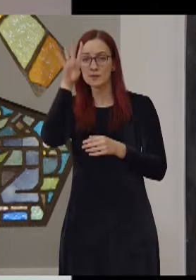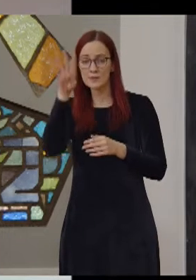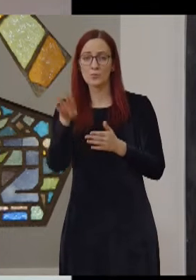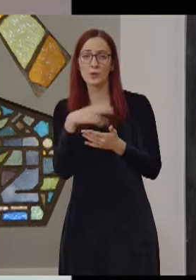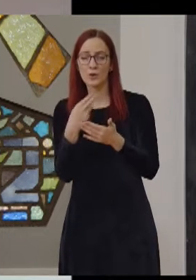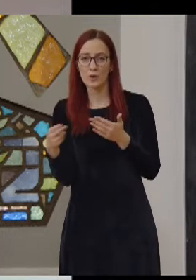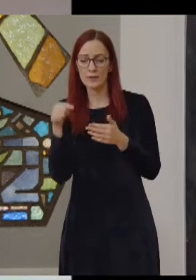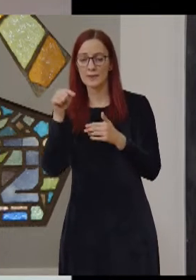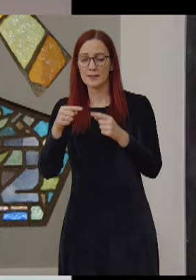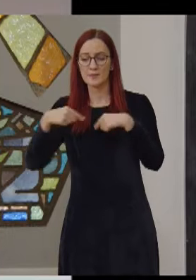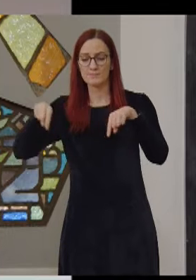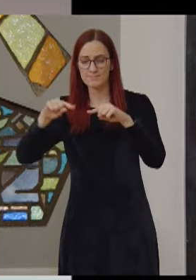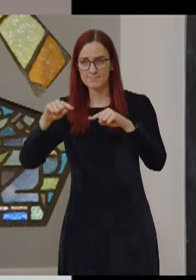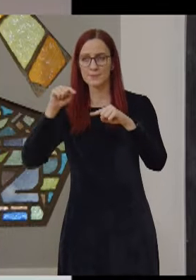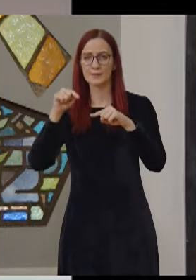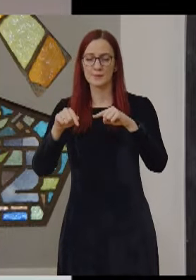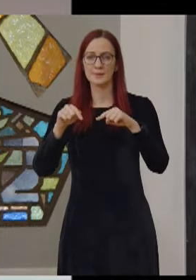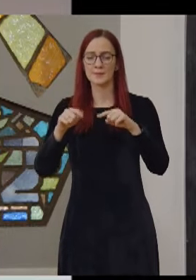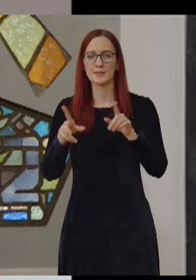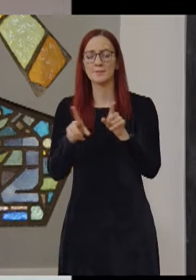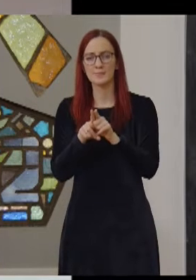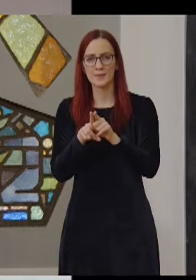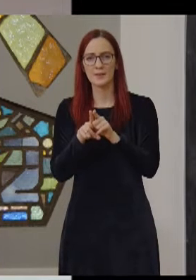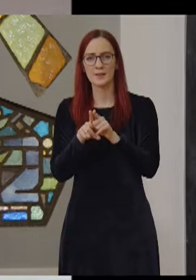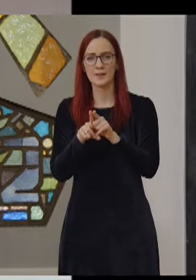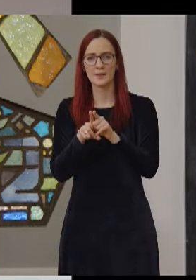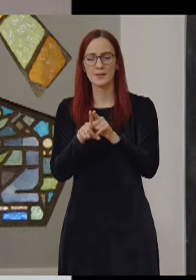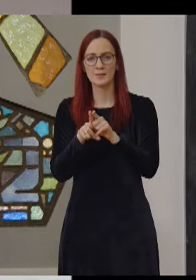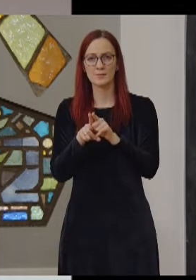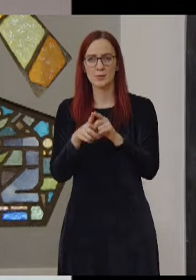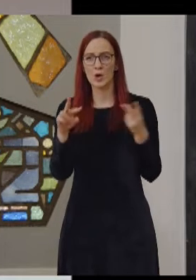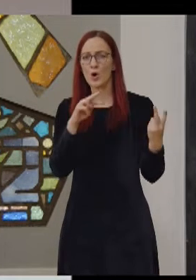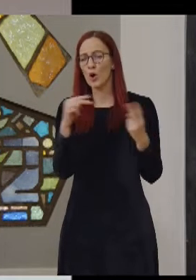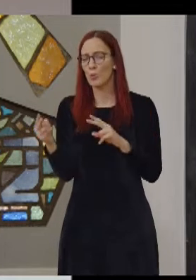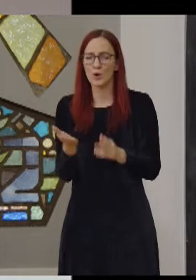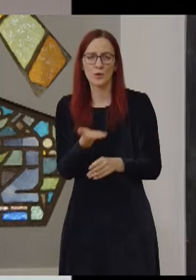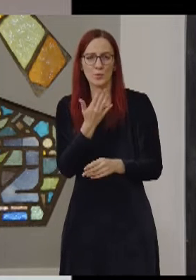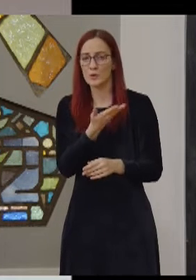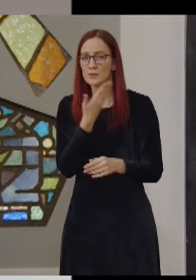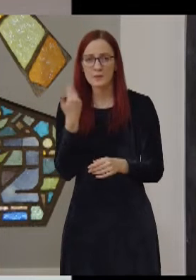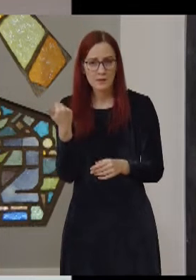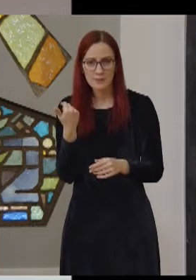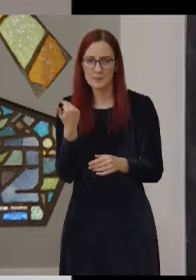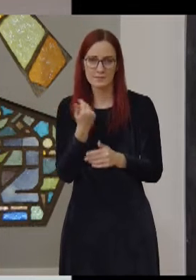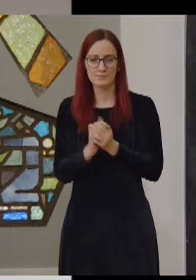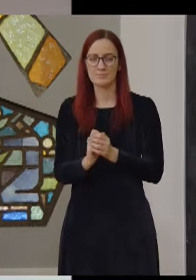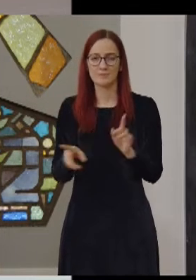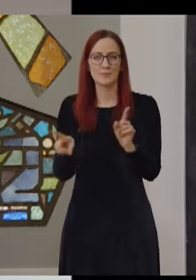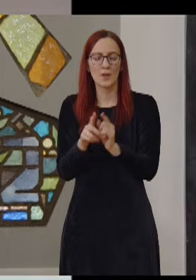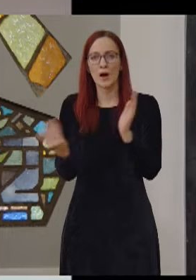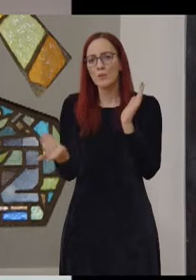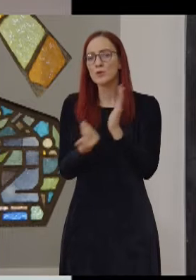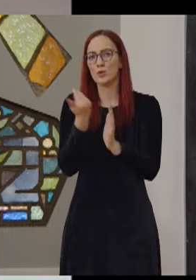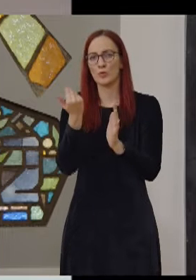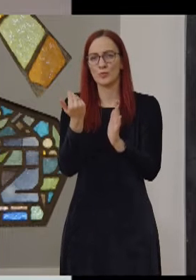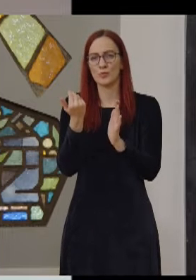symbolic in the Istanbul Convention. On the one hand, the Istanbul Convention